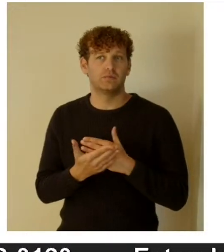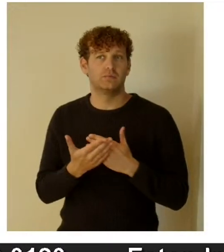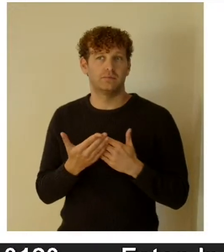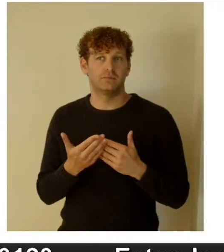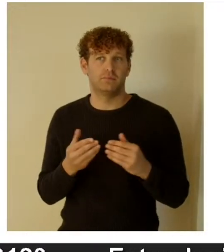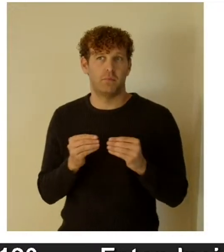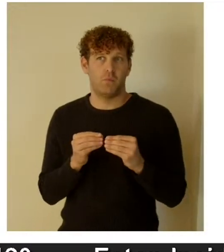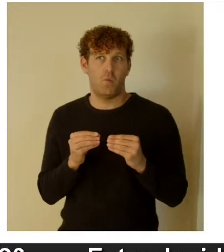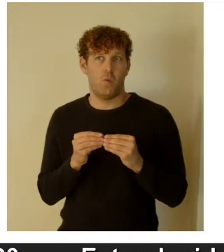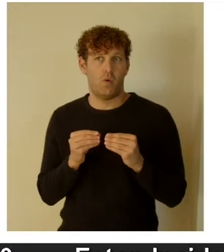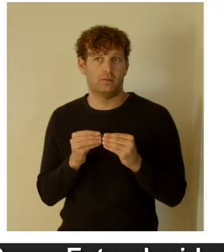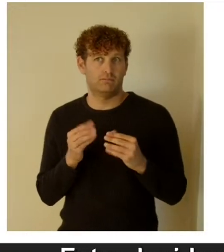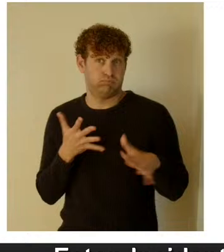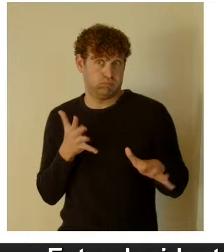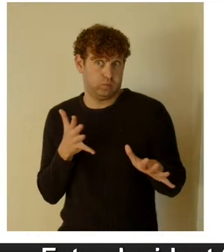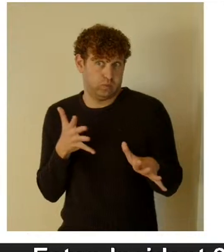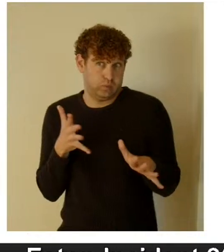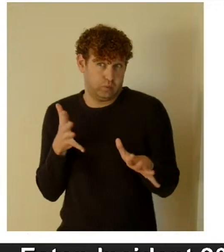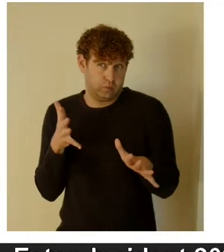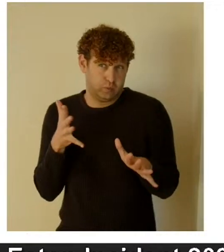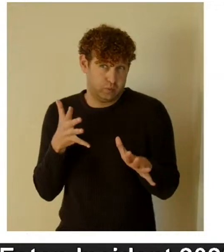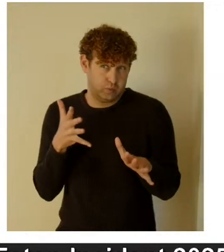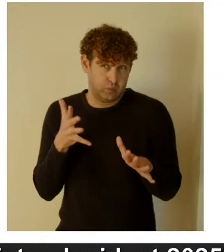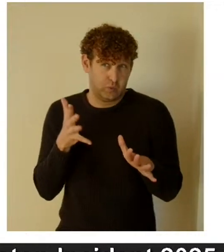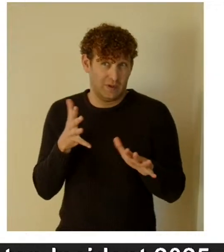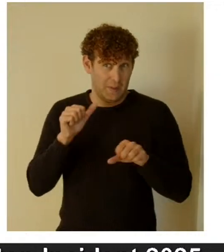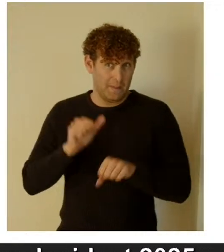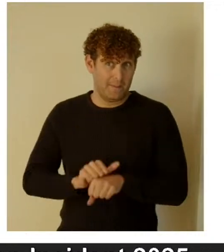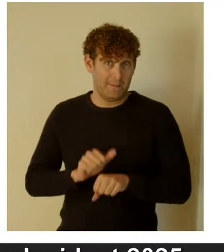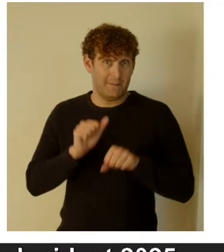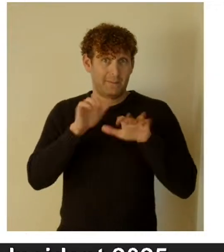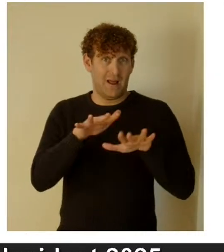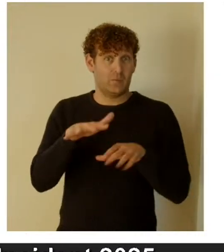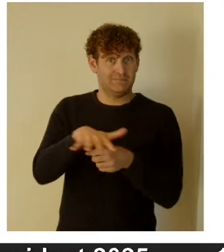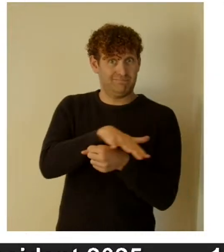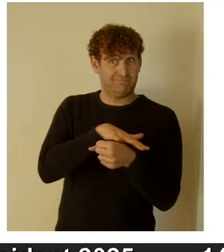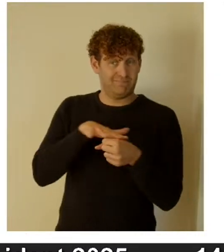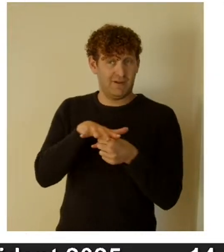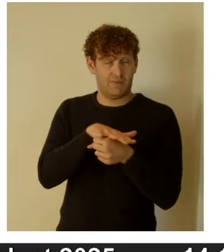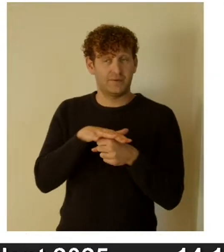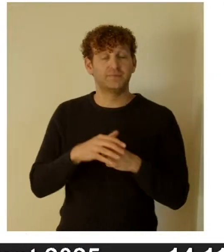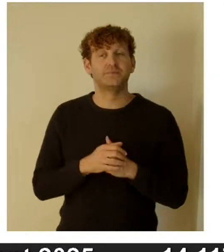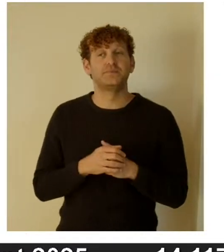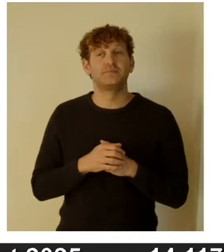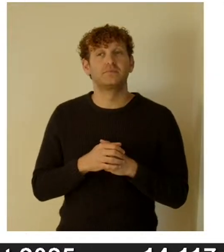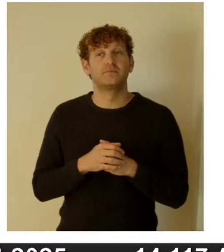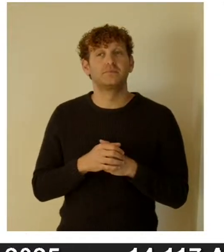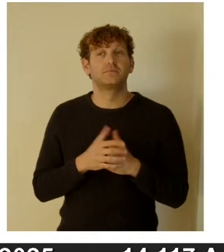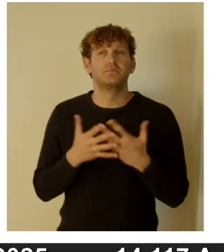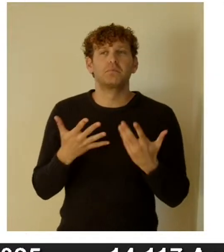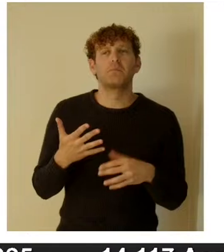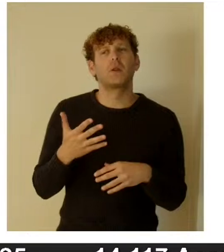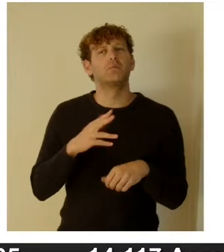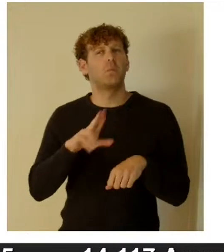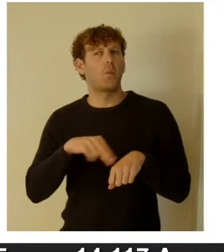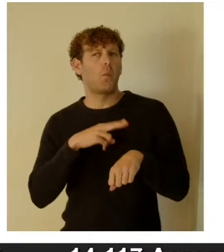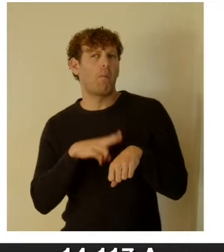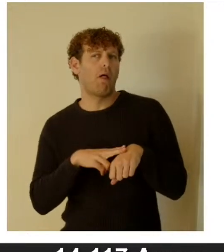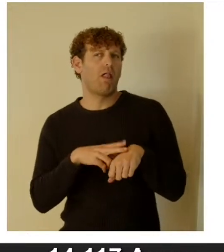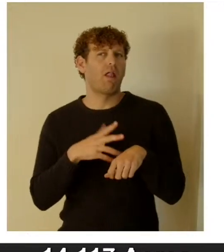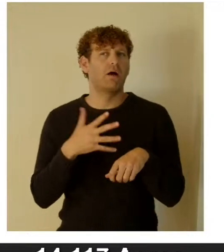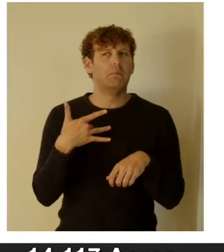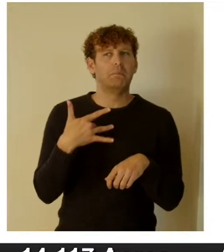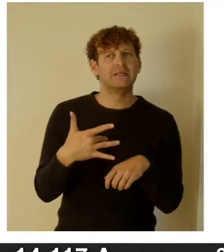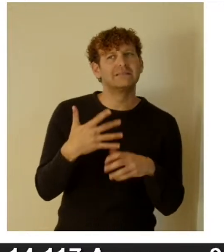to mix to the lower elevations. And so, it's been normal for us to see some isolated gusts mix down, but